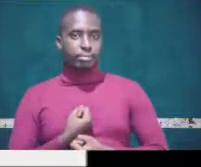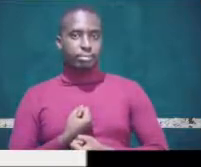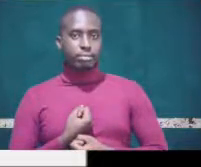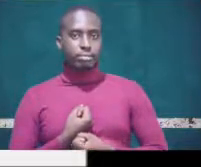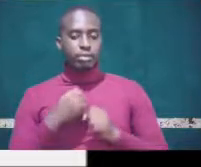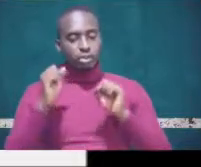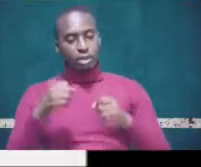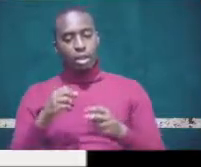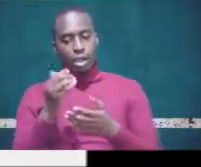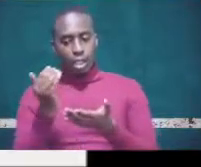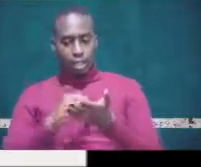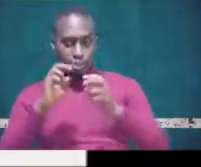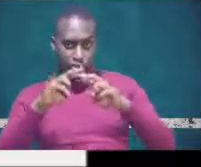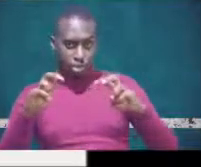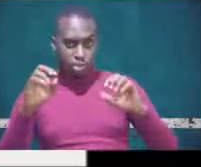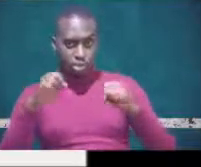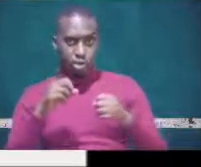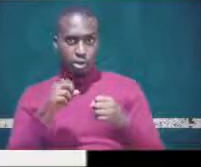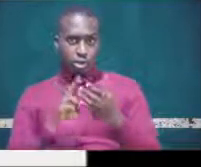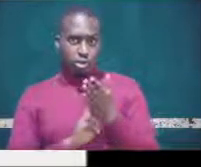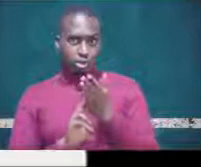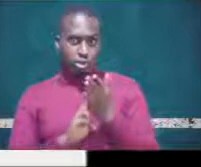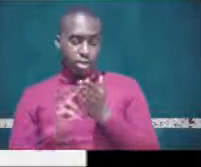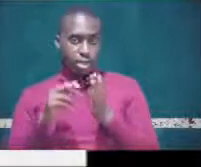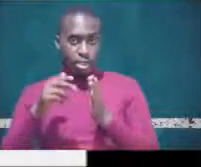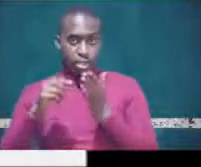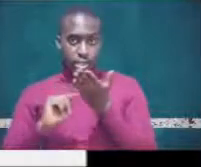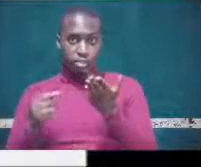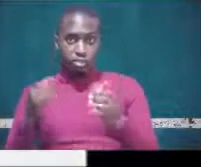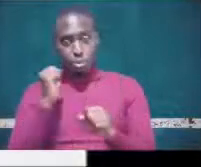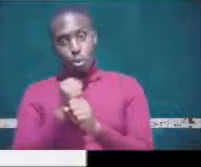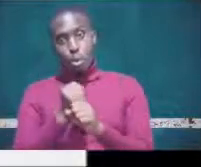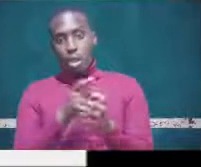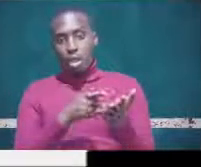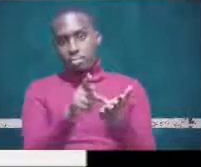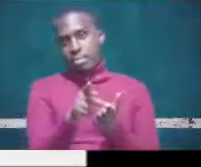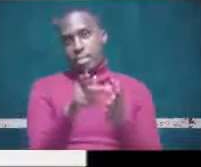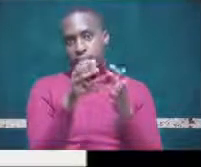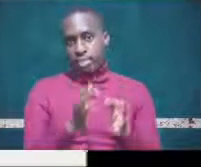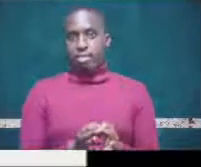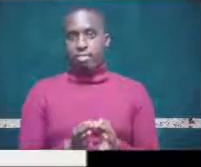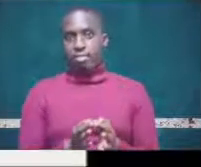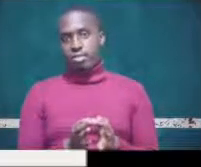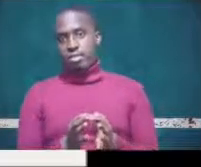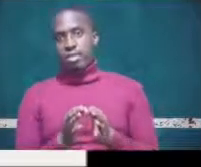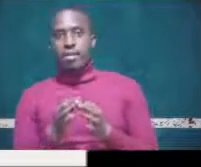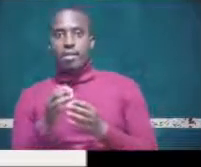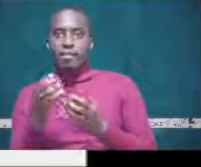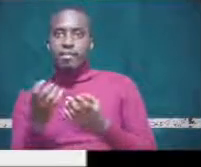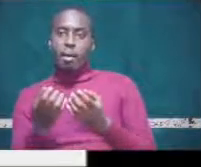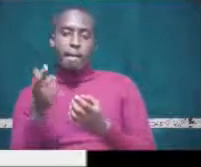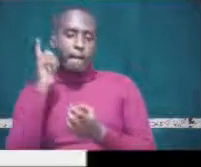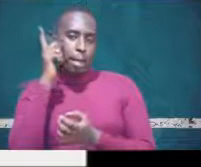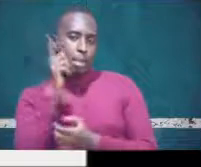you can also check. You can use technology in making payments for goods, e.g., via mobile